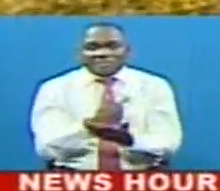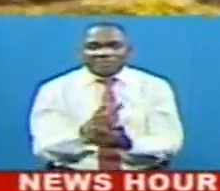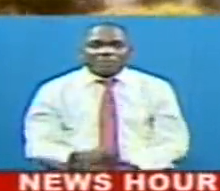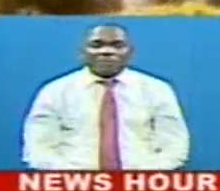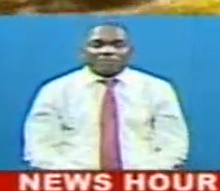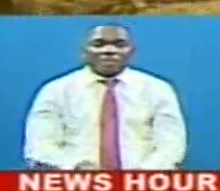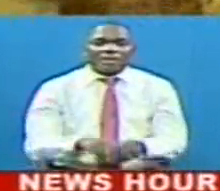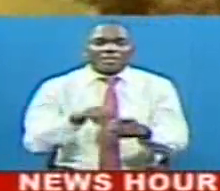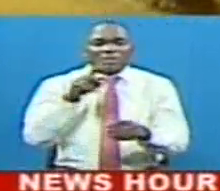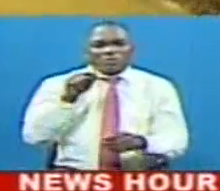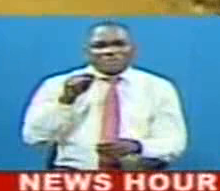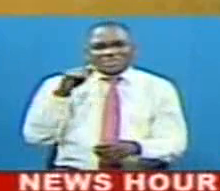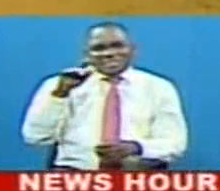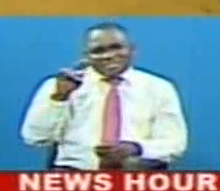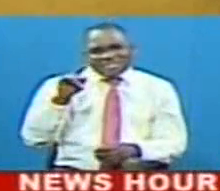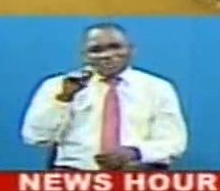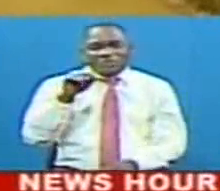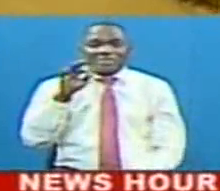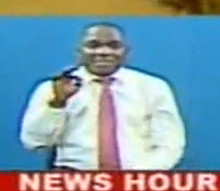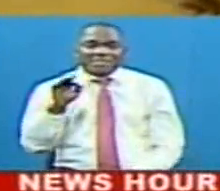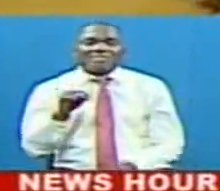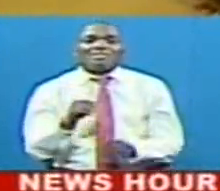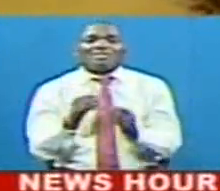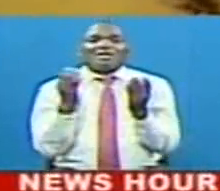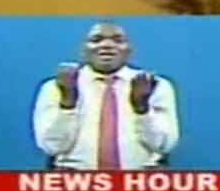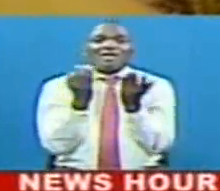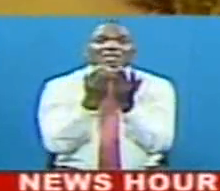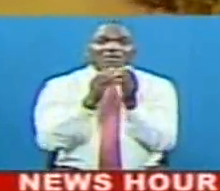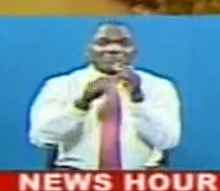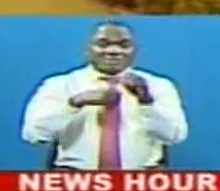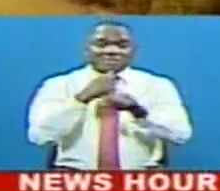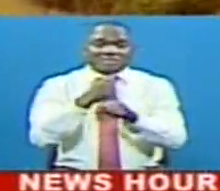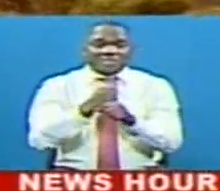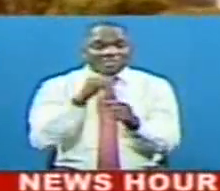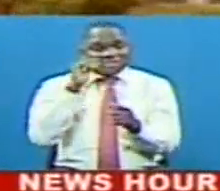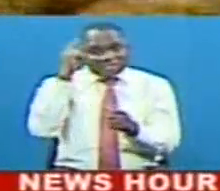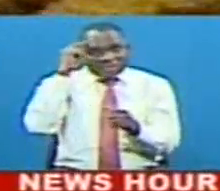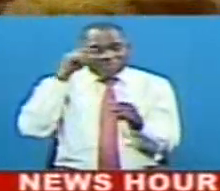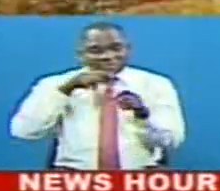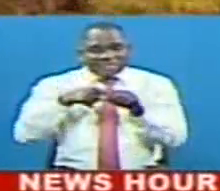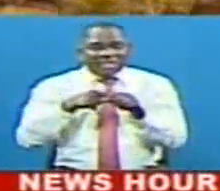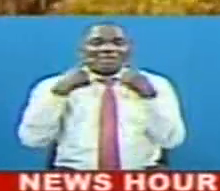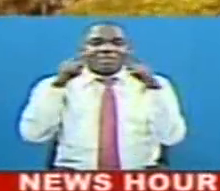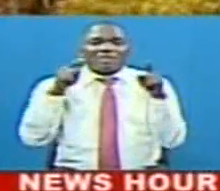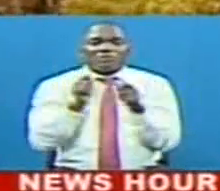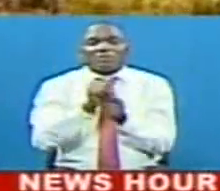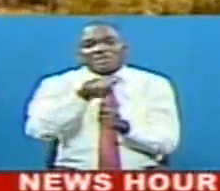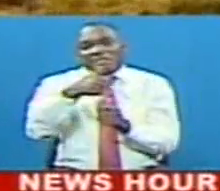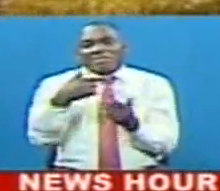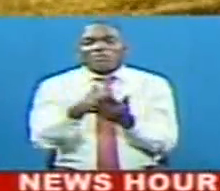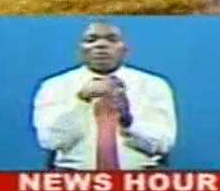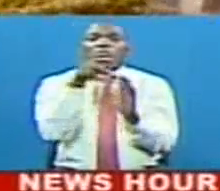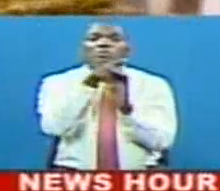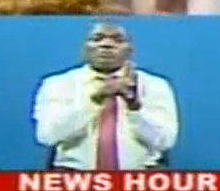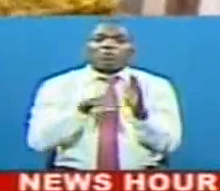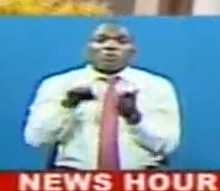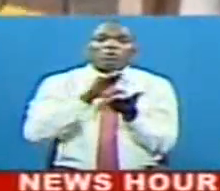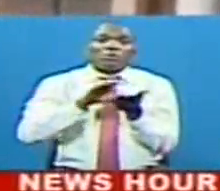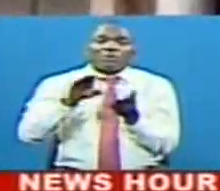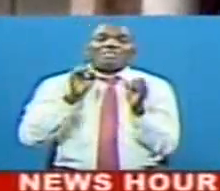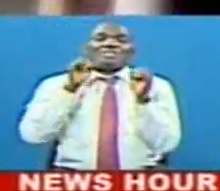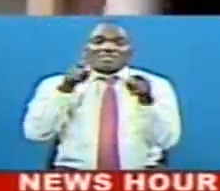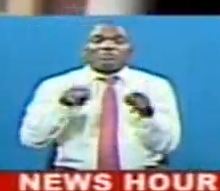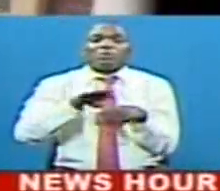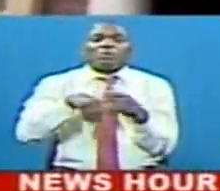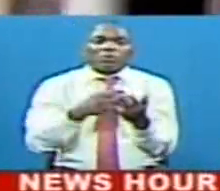country. In the 2018-2019 academic year also, government came out with another policy for all the colleges